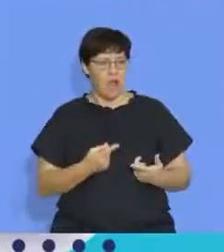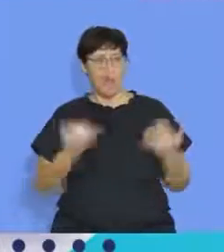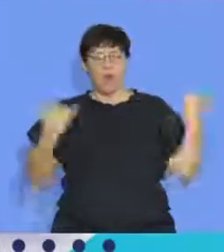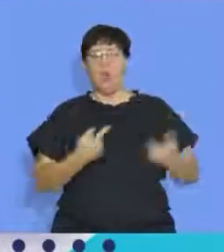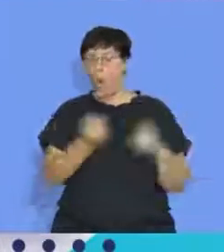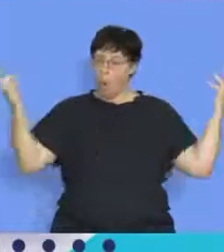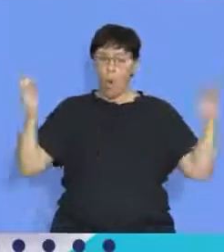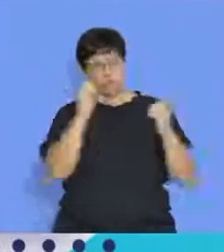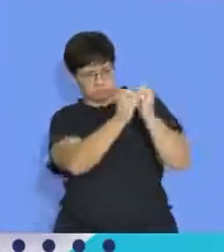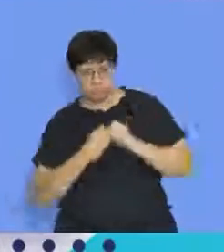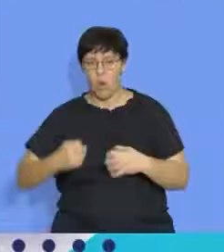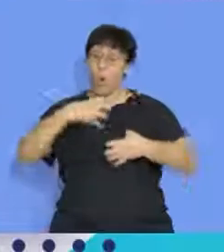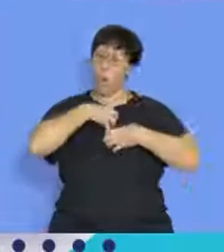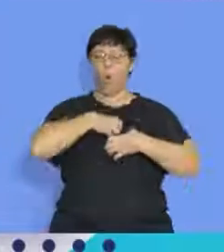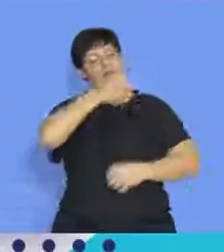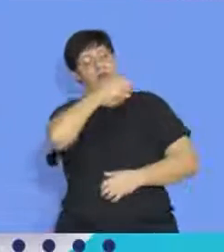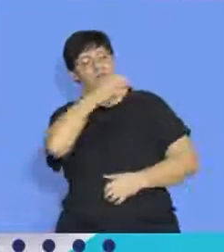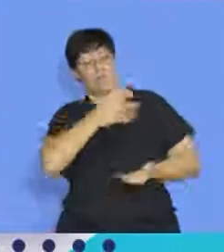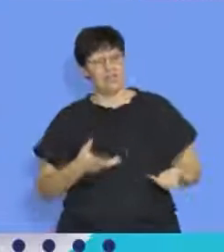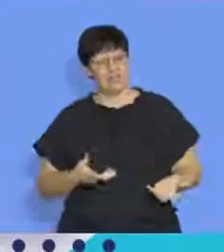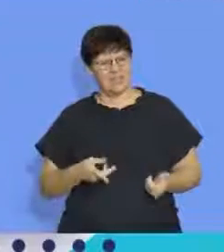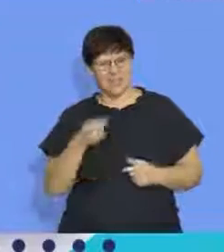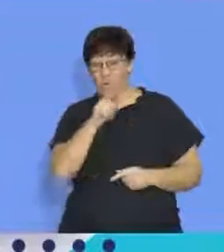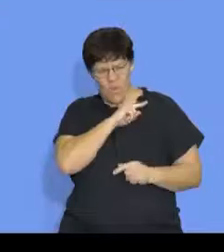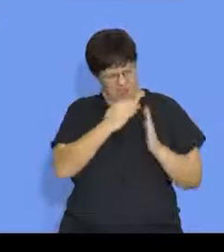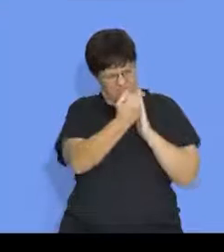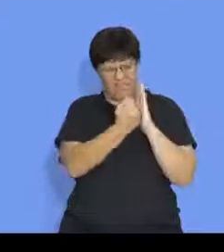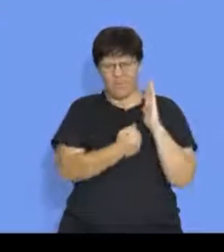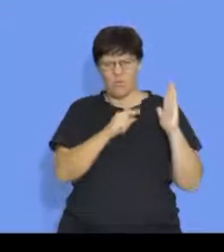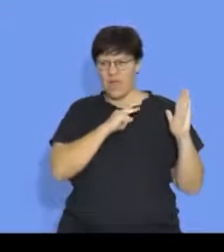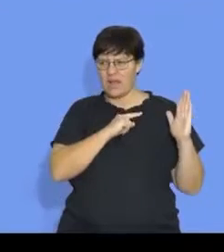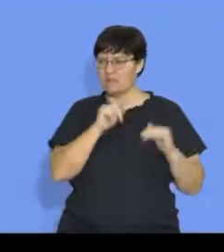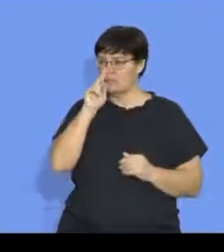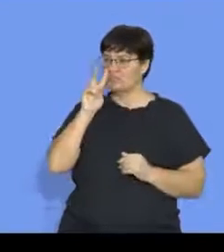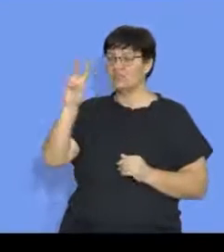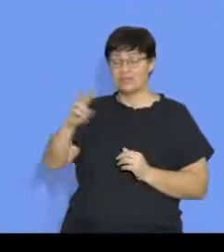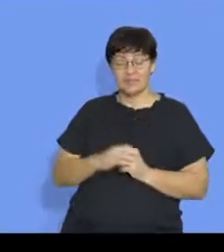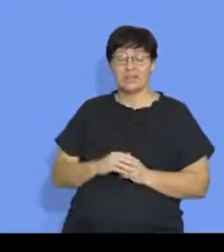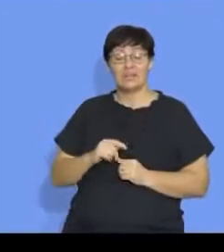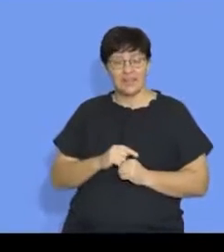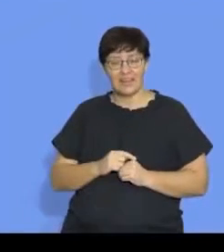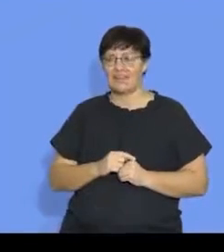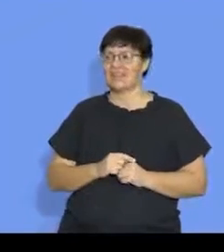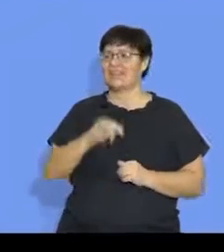started to make their own alcohol. So why is it on the list? Guys, check at the top there.